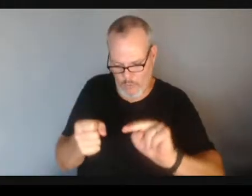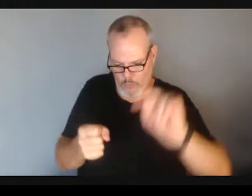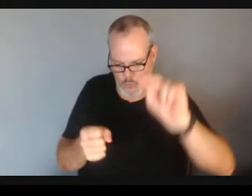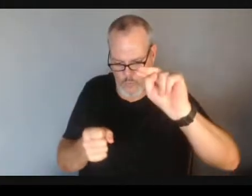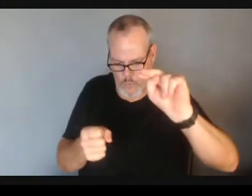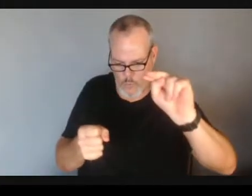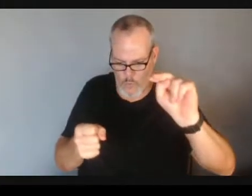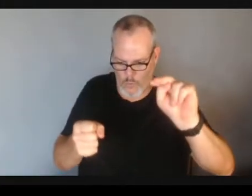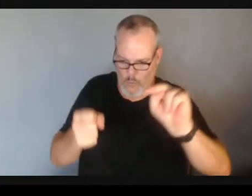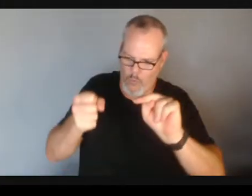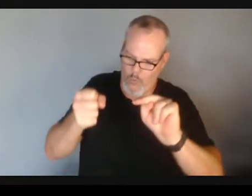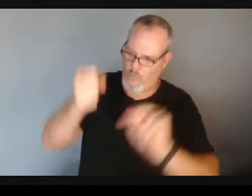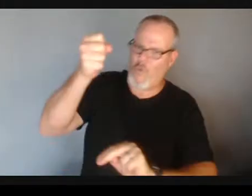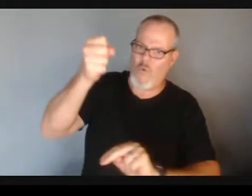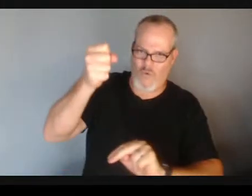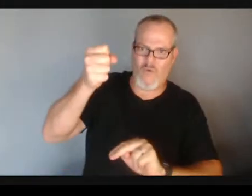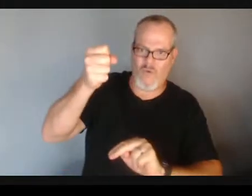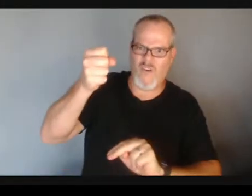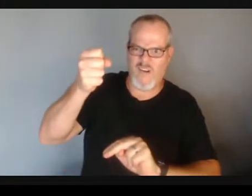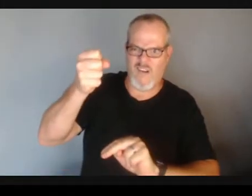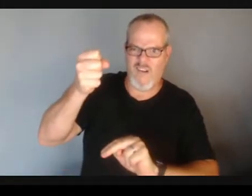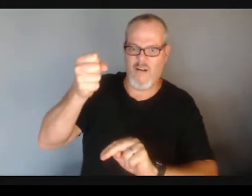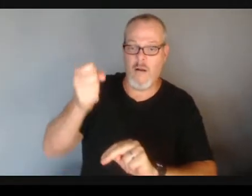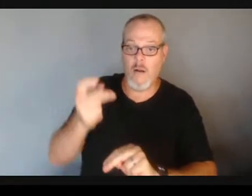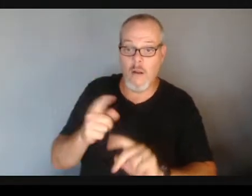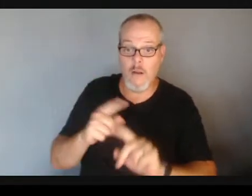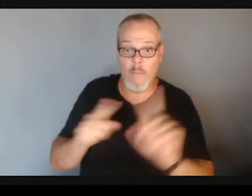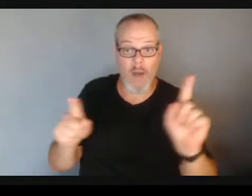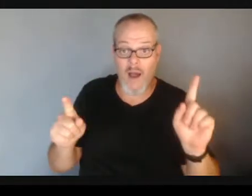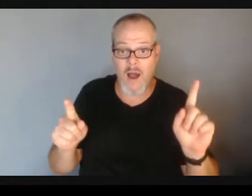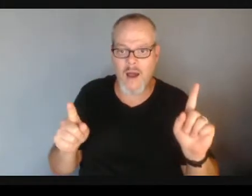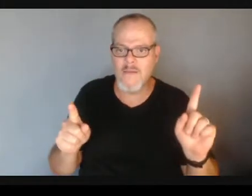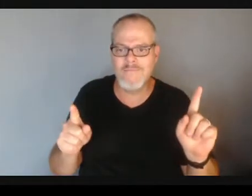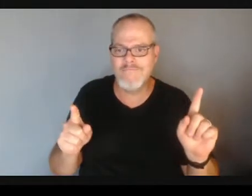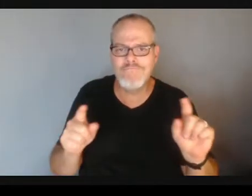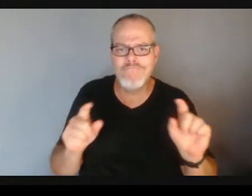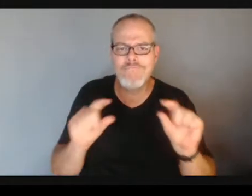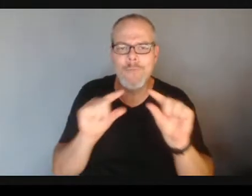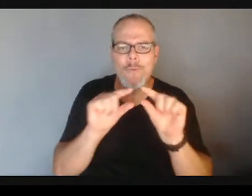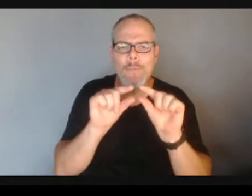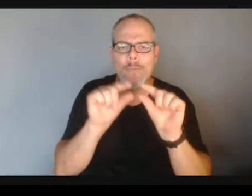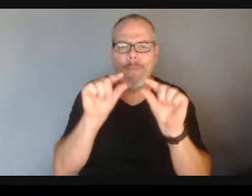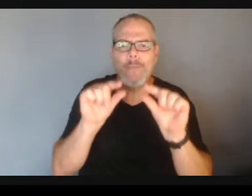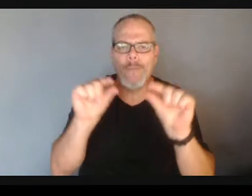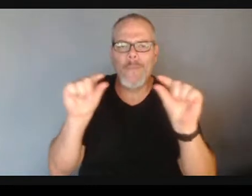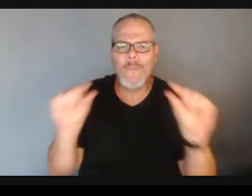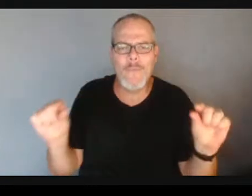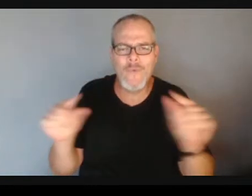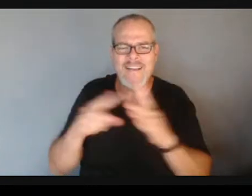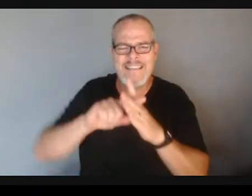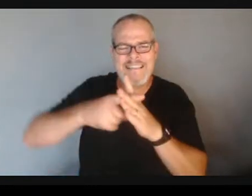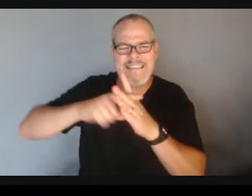north. But it doesn't even get, like the beginning of Seaview. It's just,